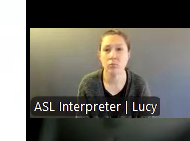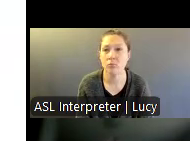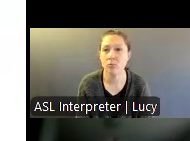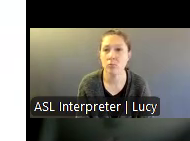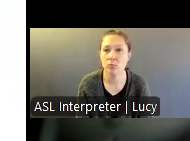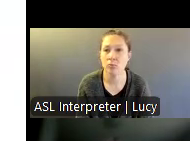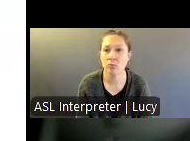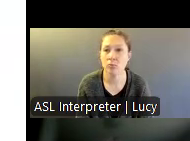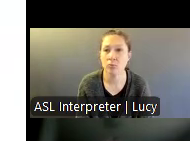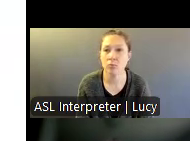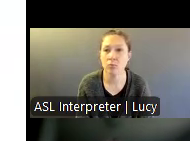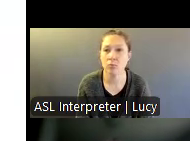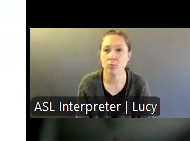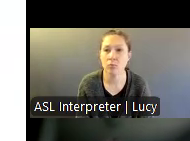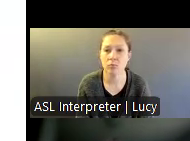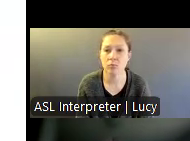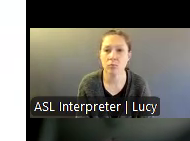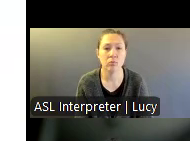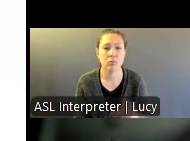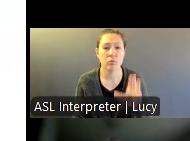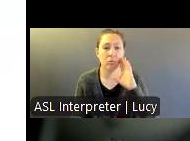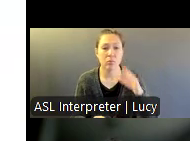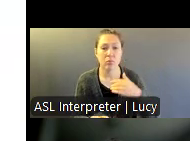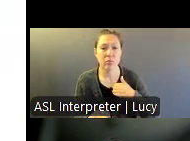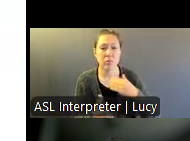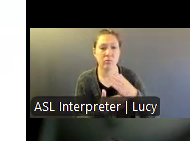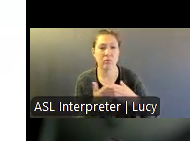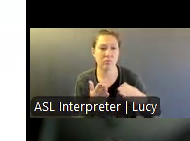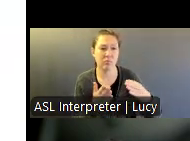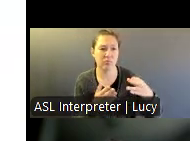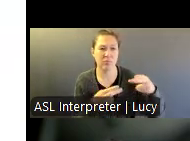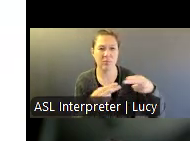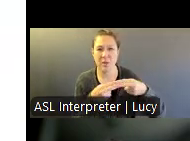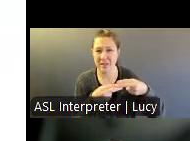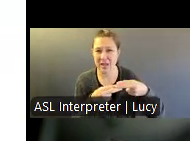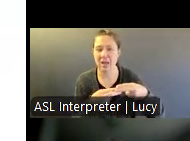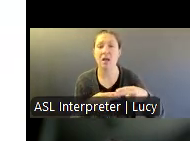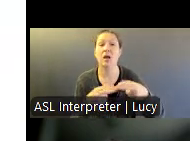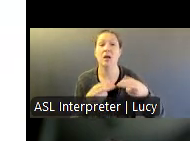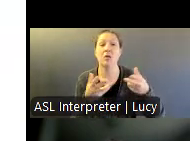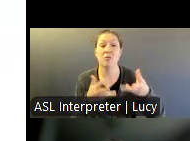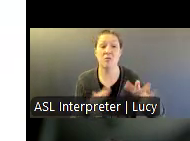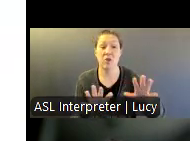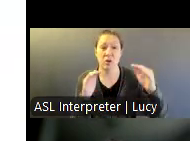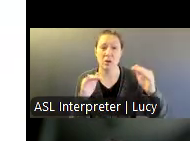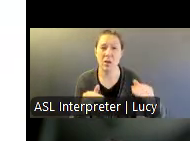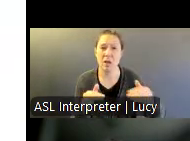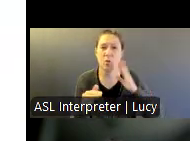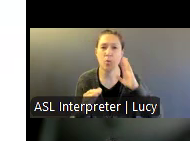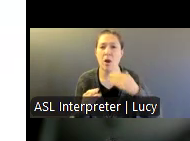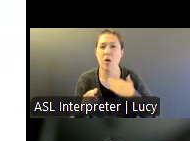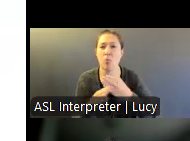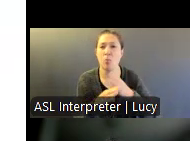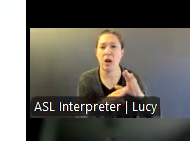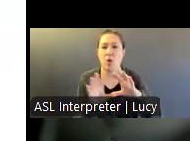After we have presentations, we're going to have a couple of breakouts, and we want to put